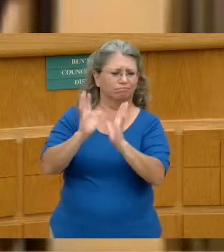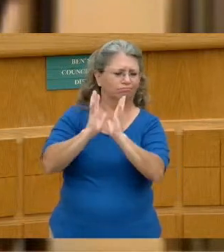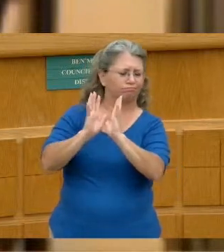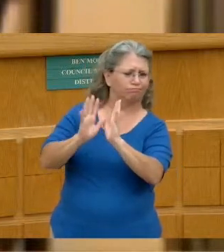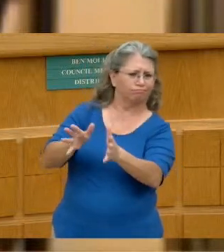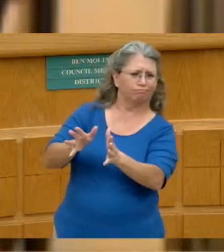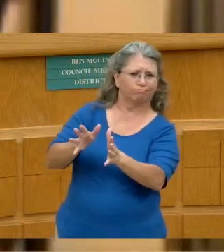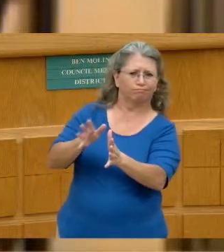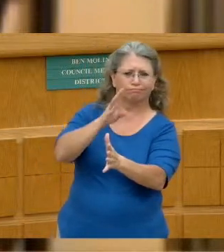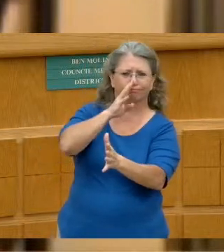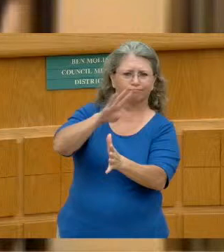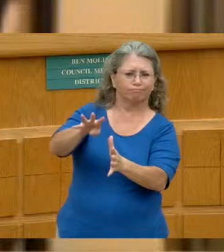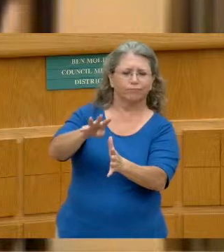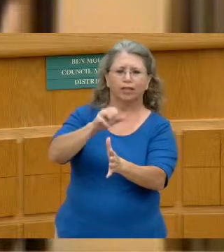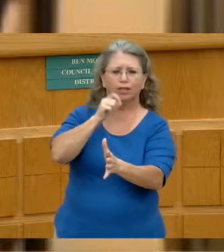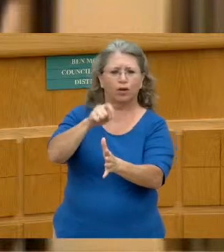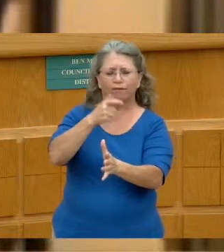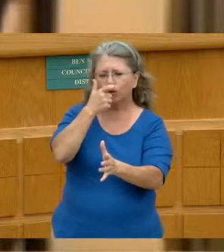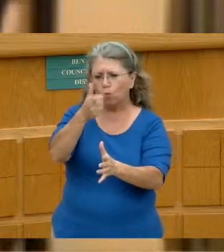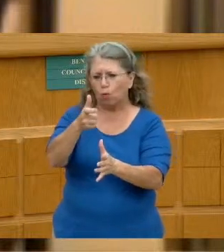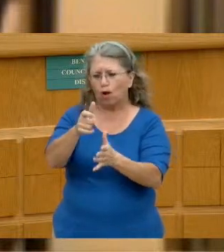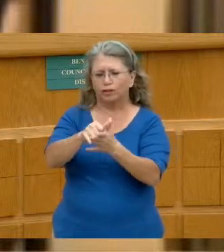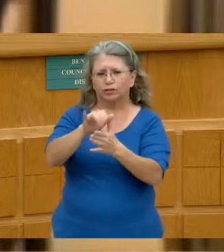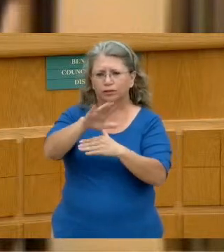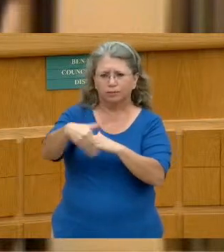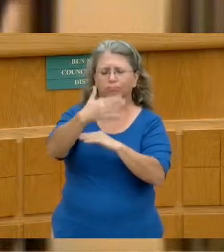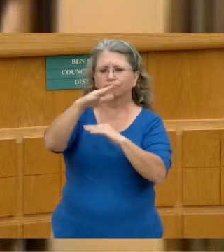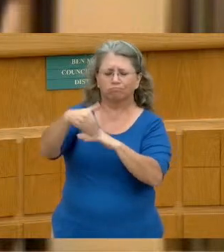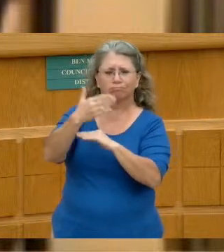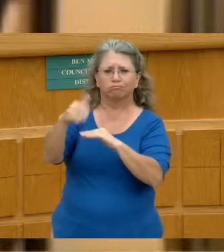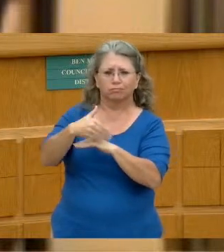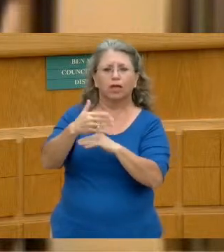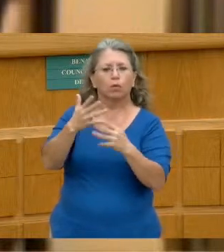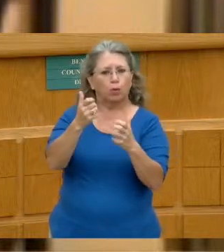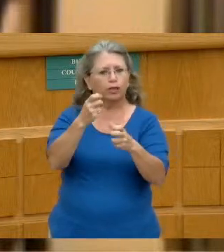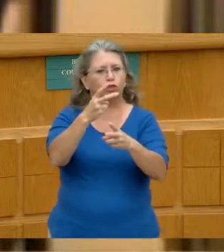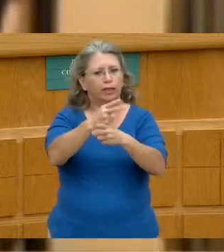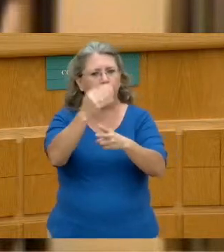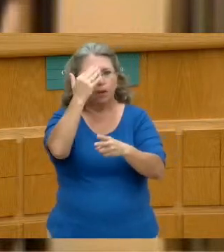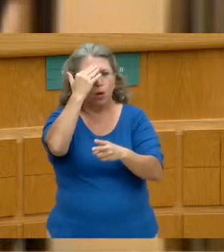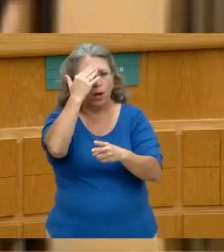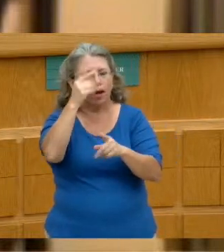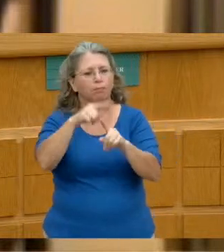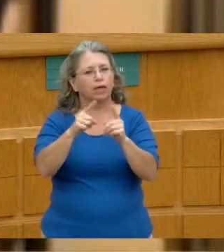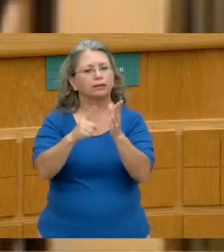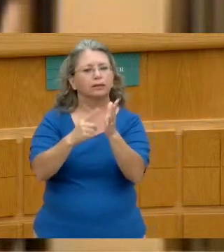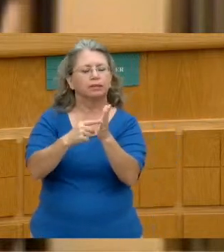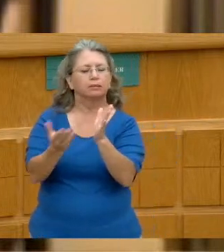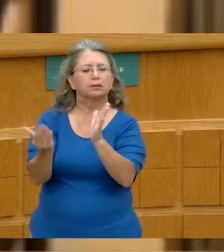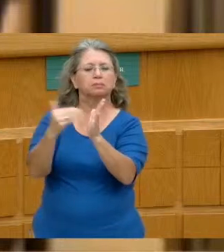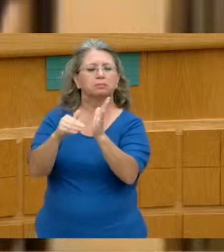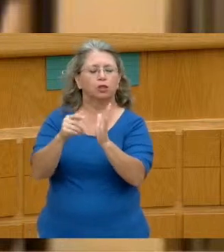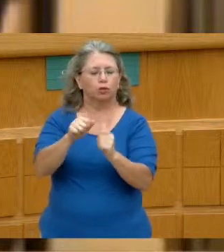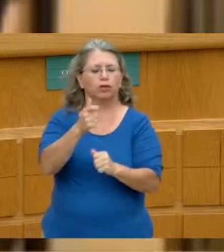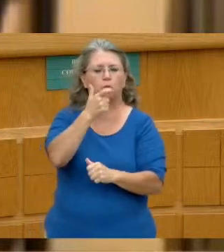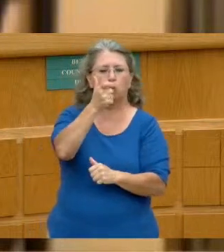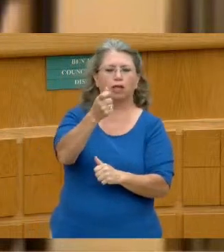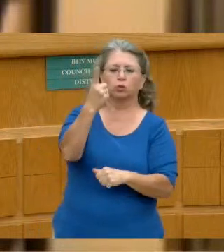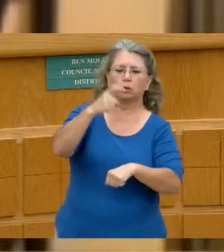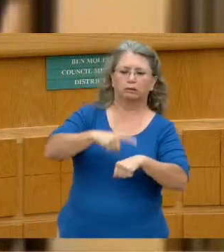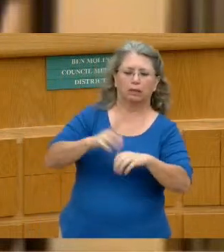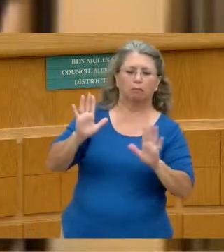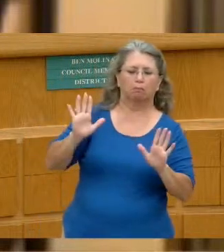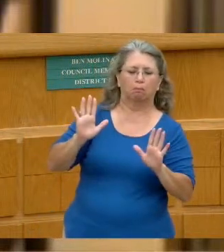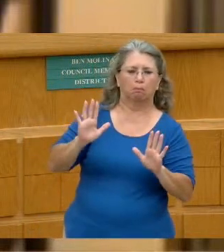day long. We do want you to stay aware of what's going on, but it's repetitive too. So you can watch it one time, walk